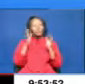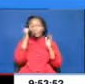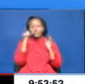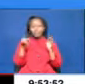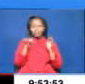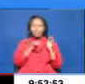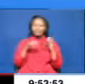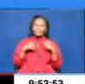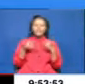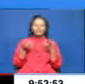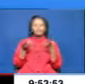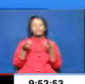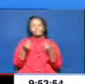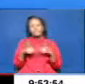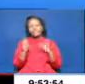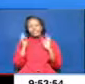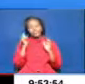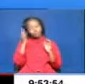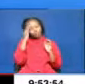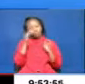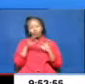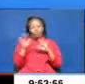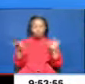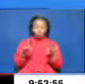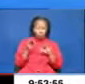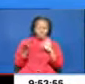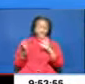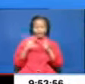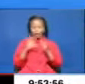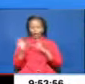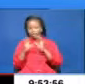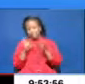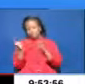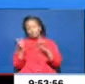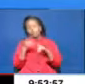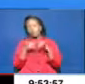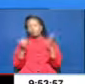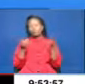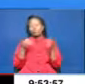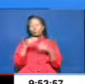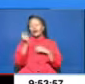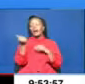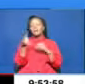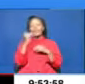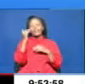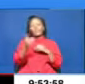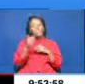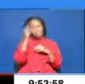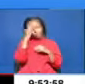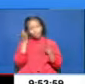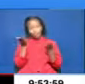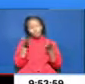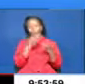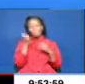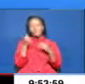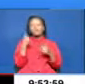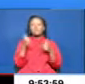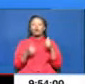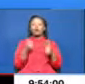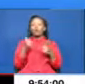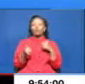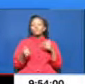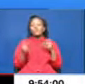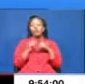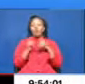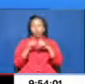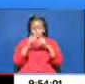before the matches coming, and I think we are prepared. From the friendly, now we know what we are up to, and we're going to focus now more and